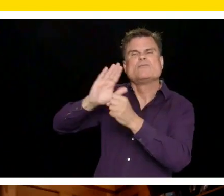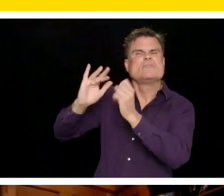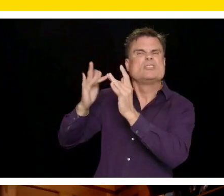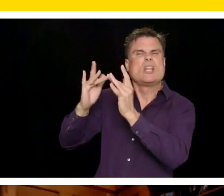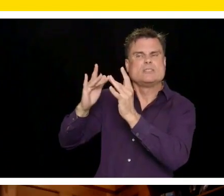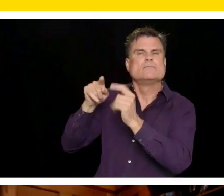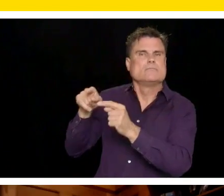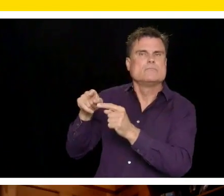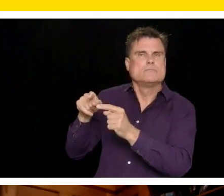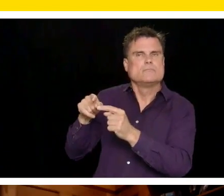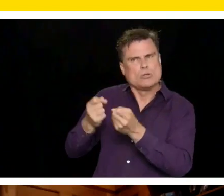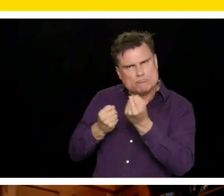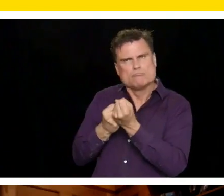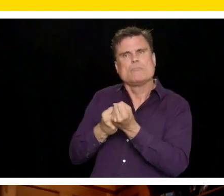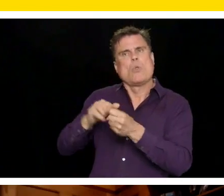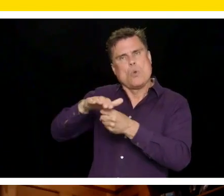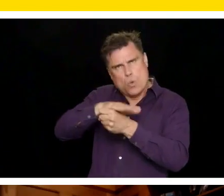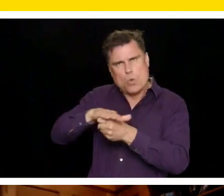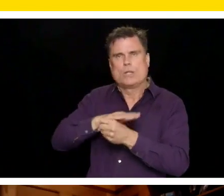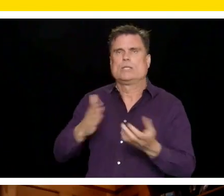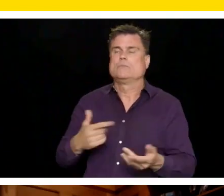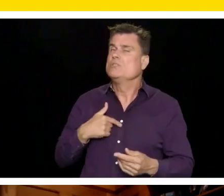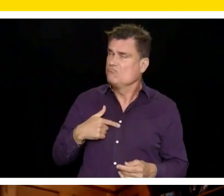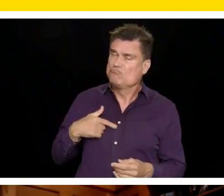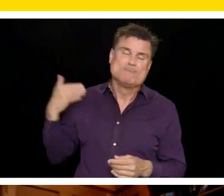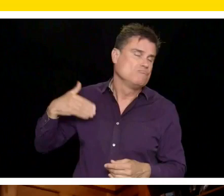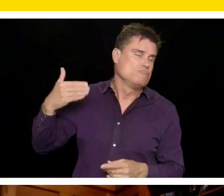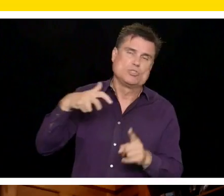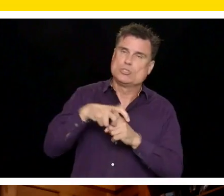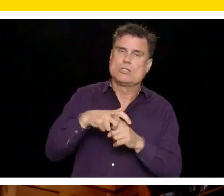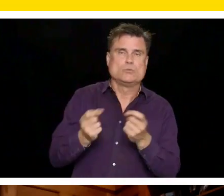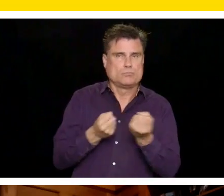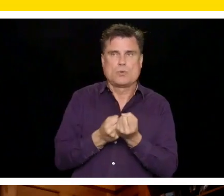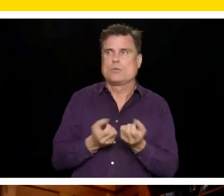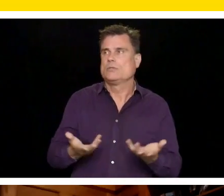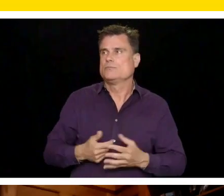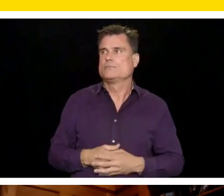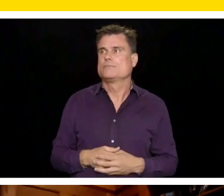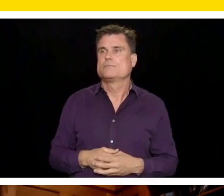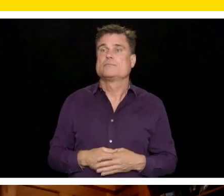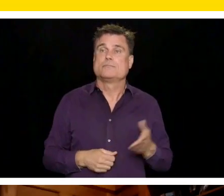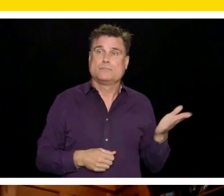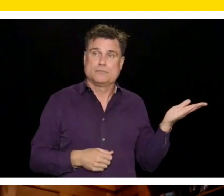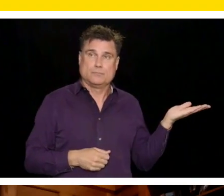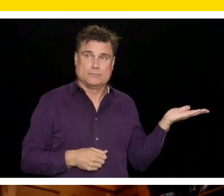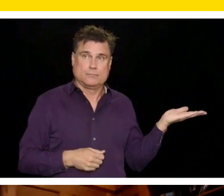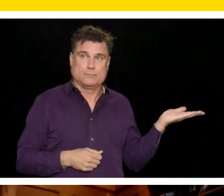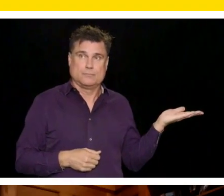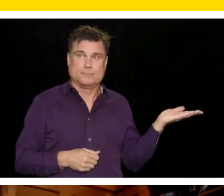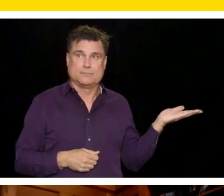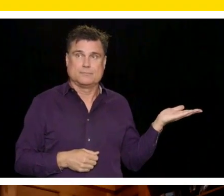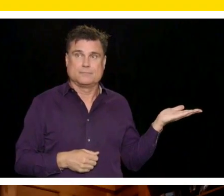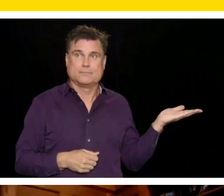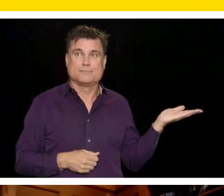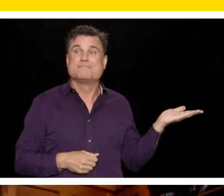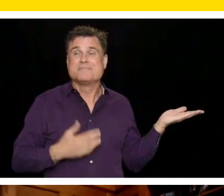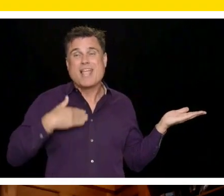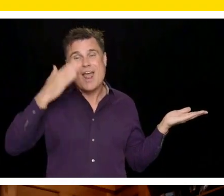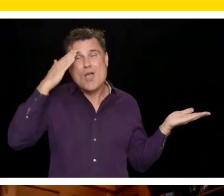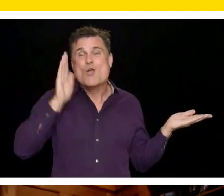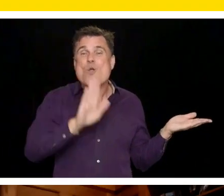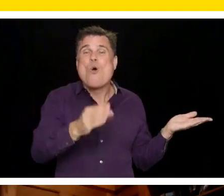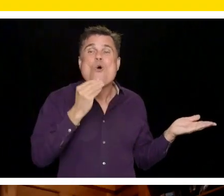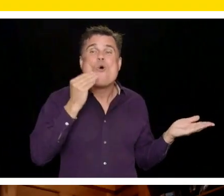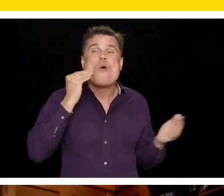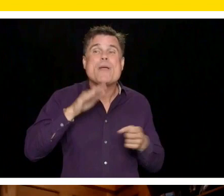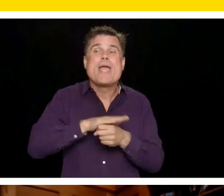food I've had in Nelson. You are absolutely right. Some amazing eateries. And also, as you know, some of the best shoe stores are in Nelson as